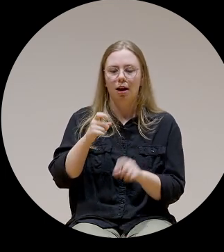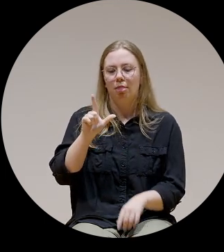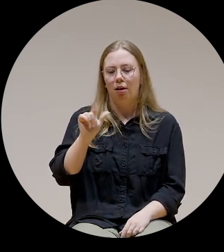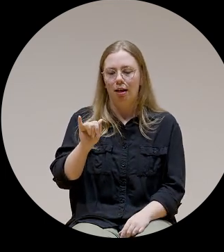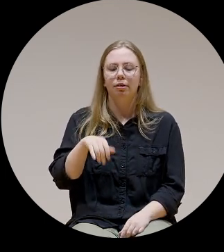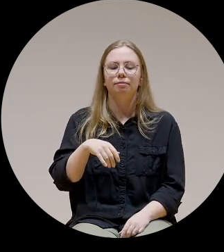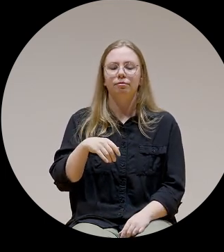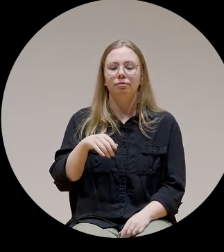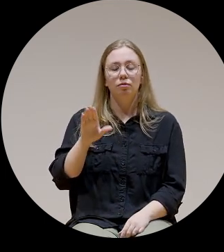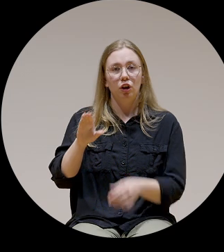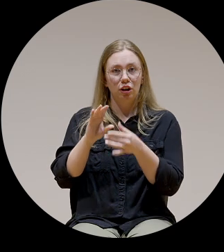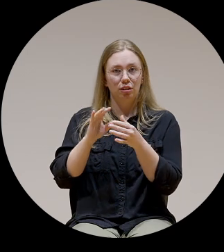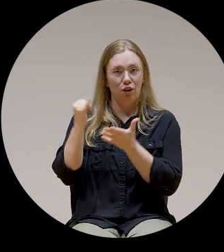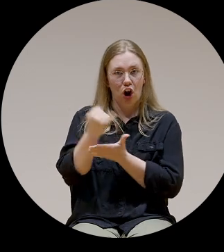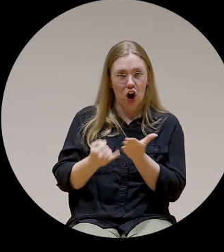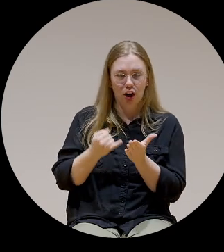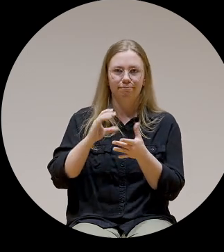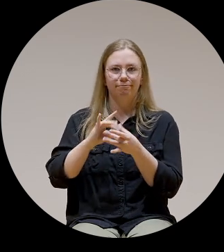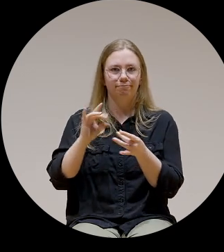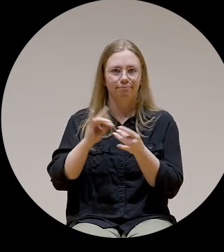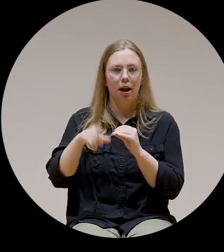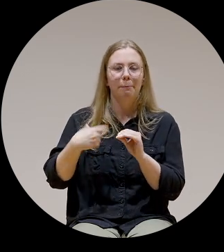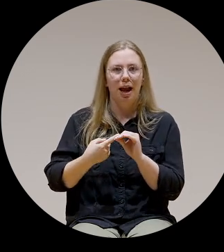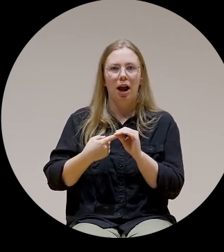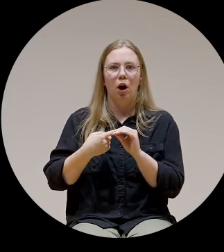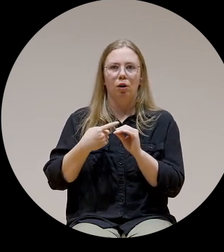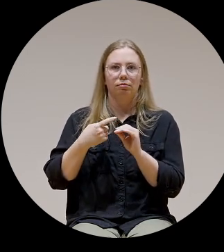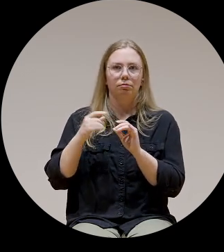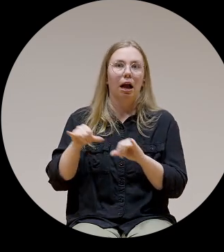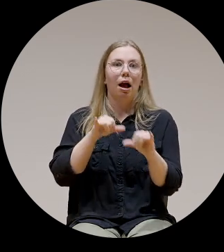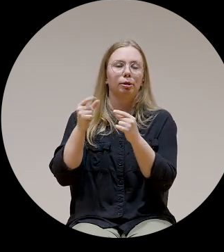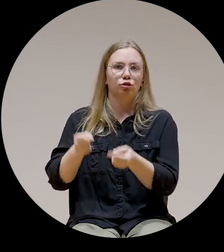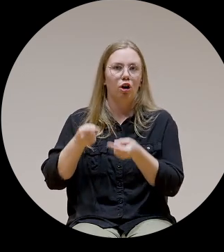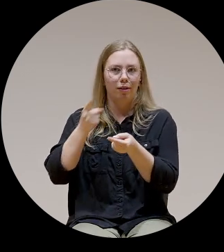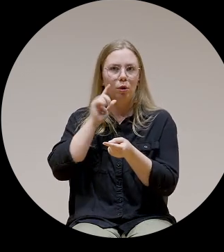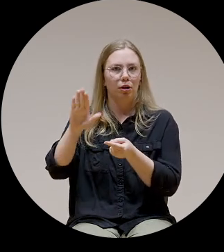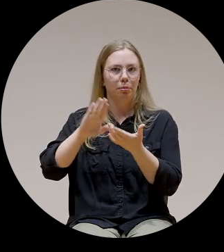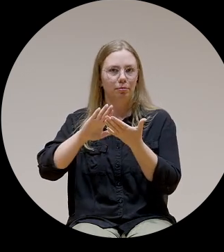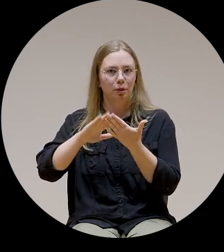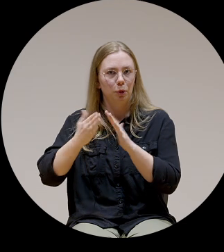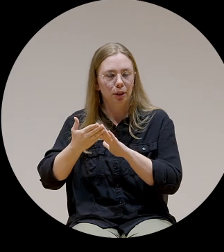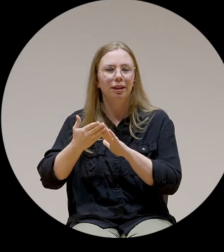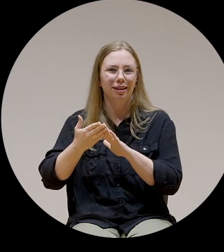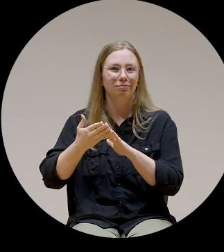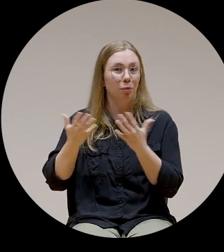that her community, the Shinnecock Nation, still deals with today, which is the erosion of